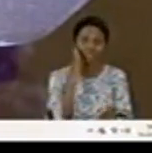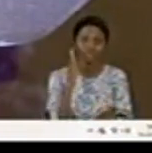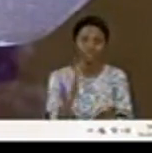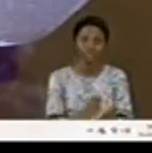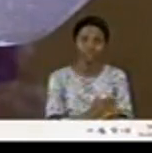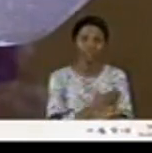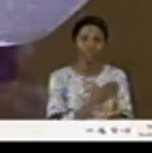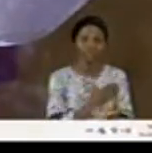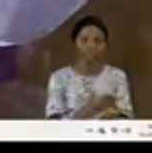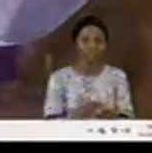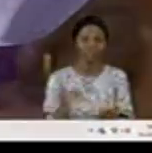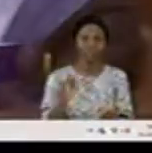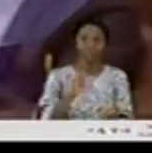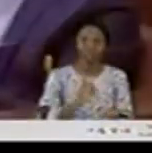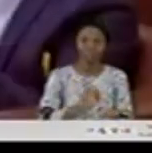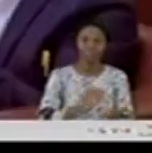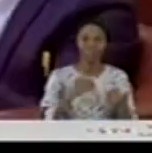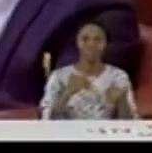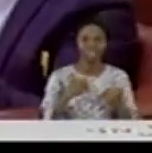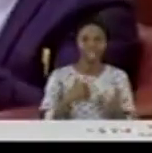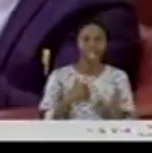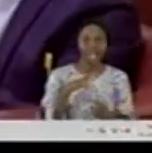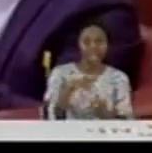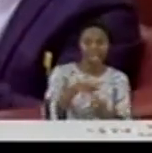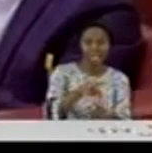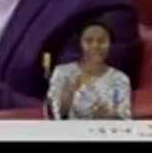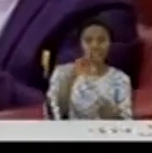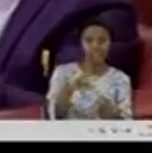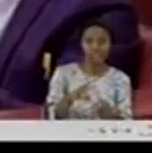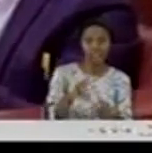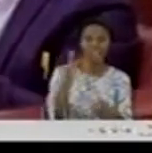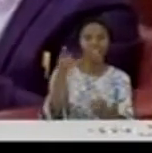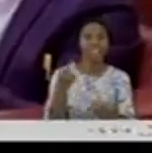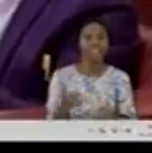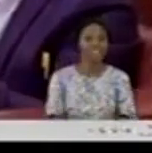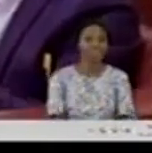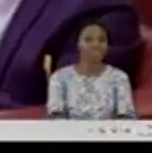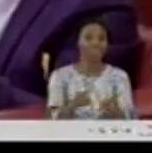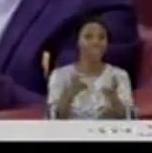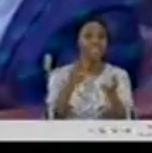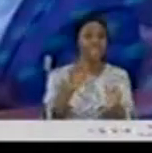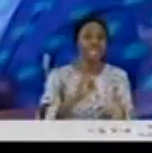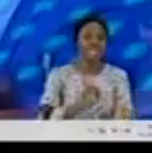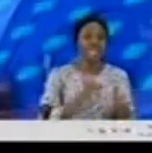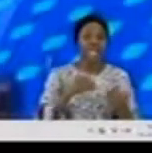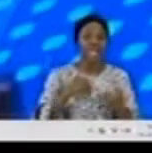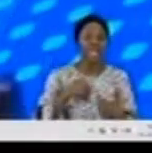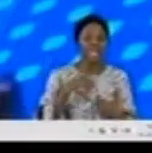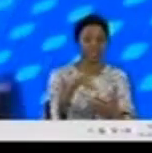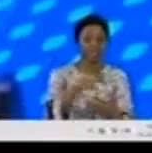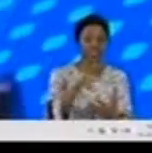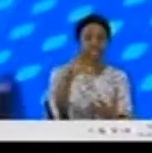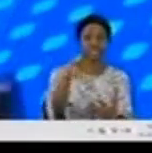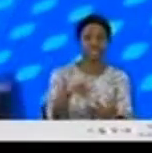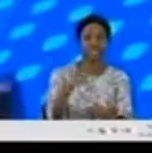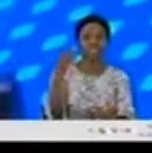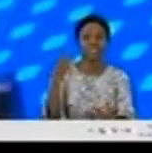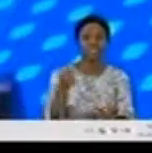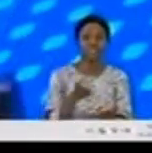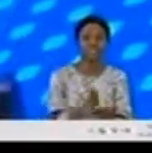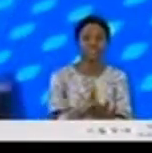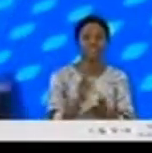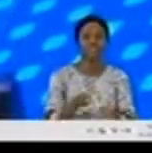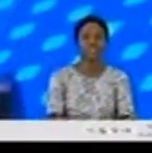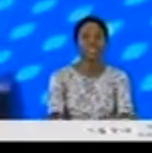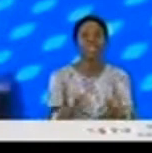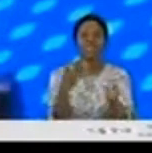home. I have chosen the way, I have chosen the way, I have chosen